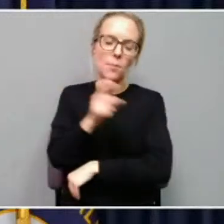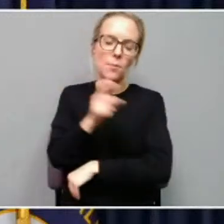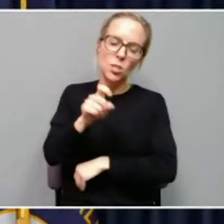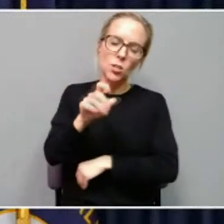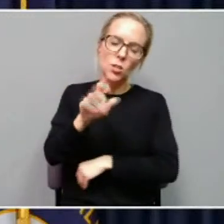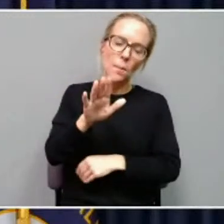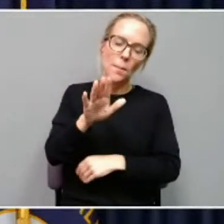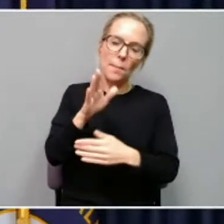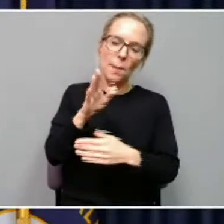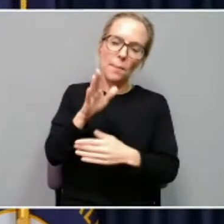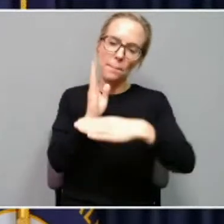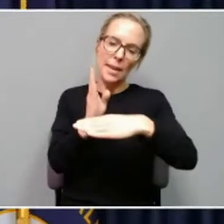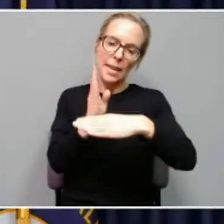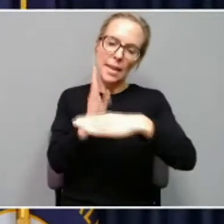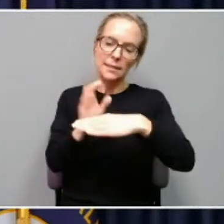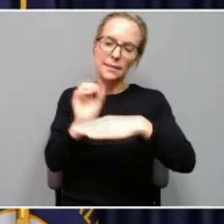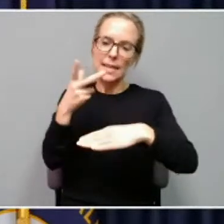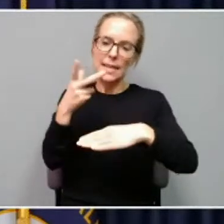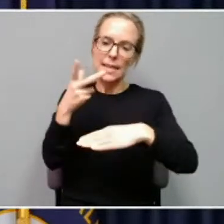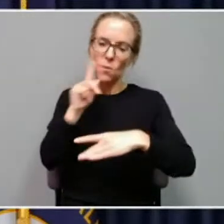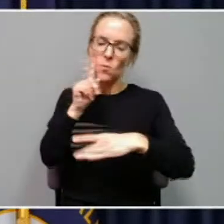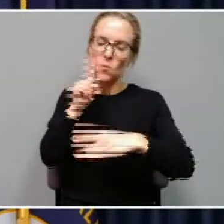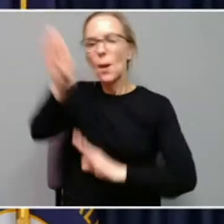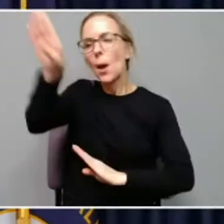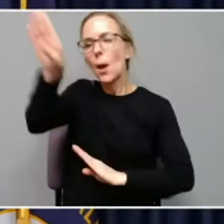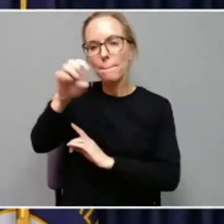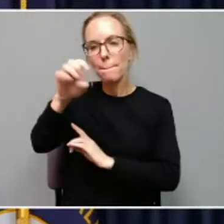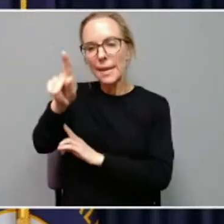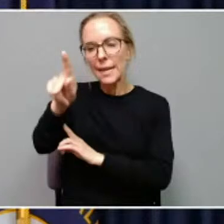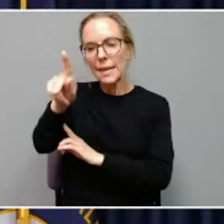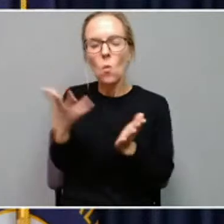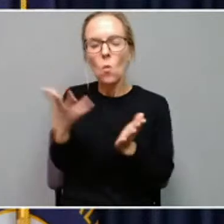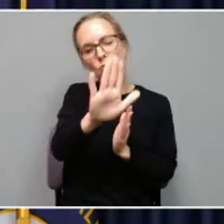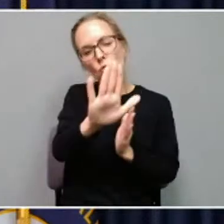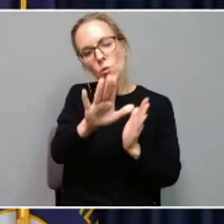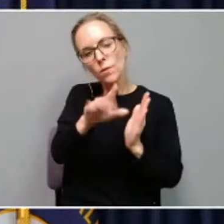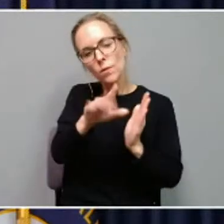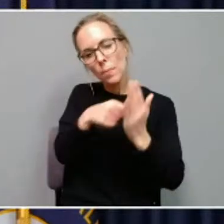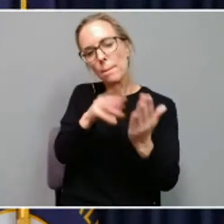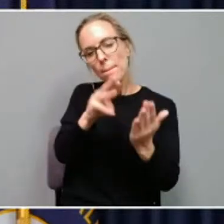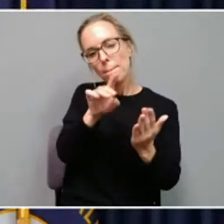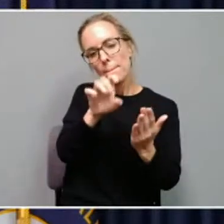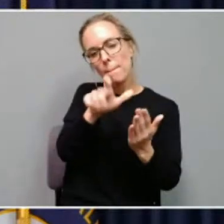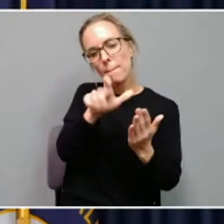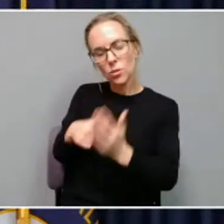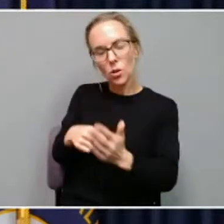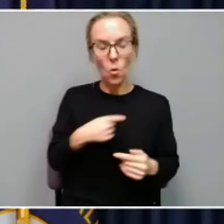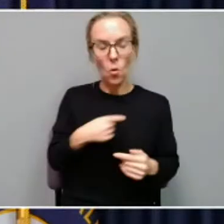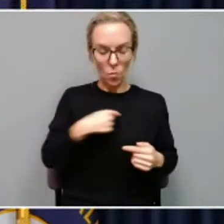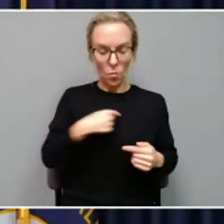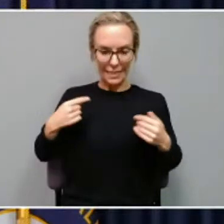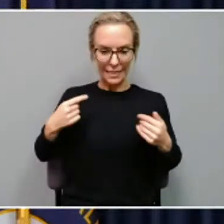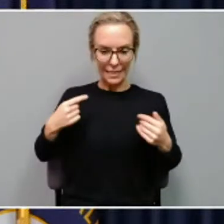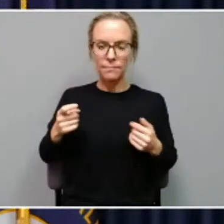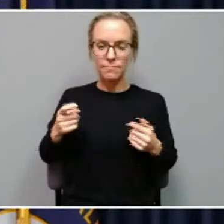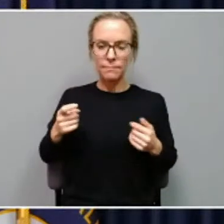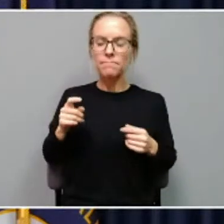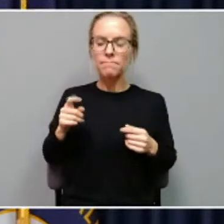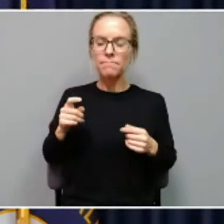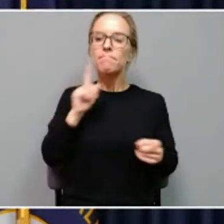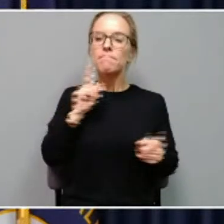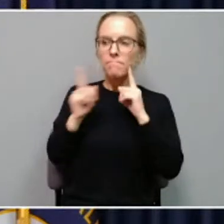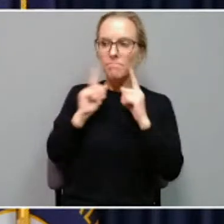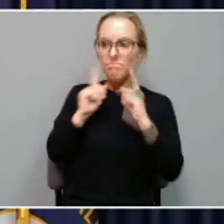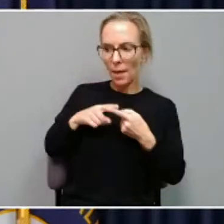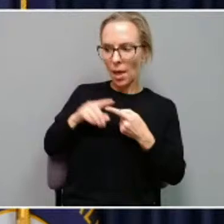mid-September. What do your models show? Well, we hear about models like that. The challenge